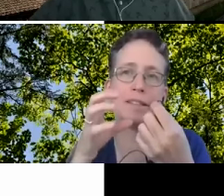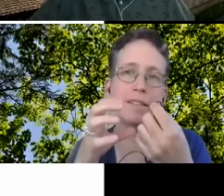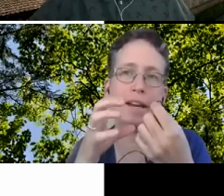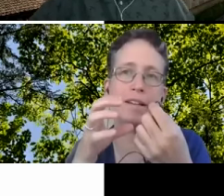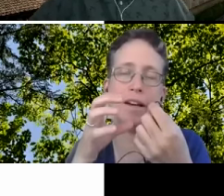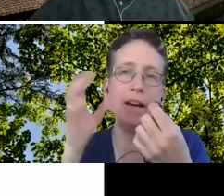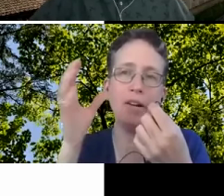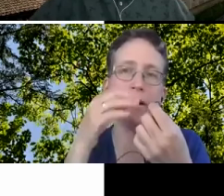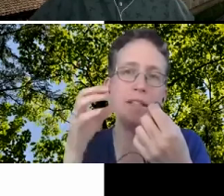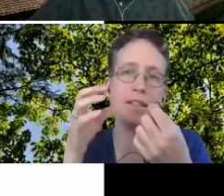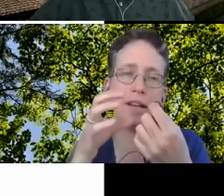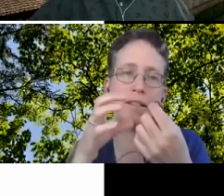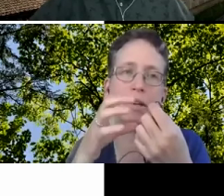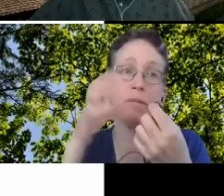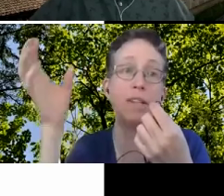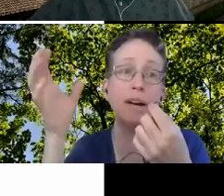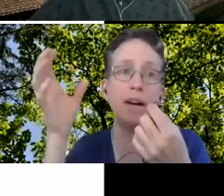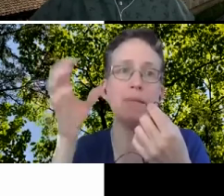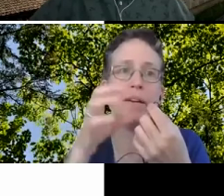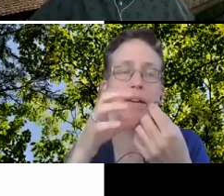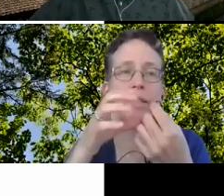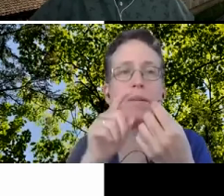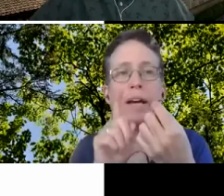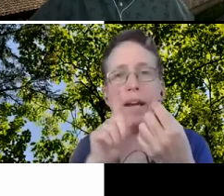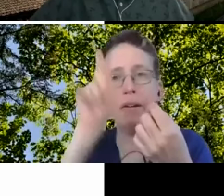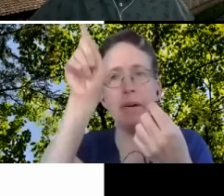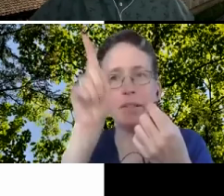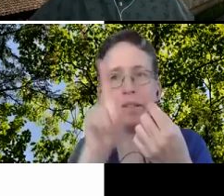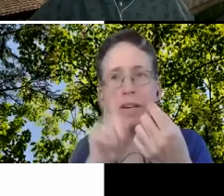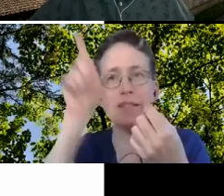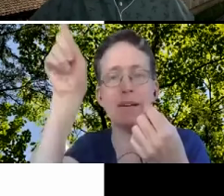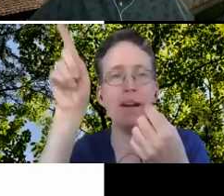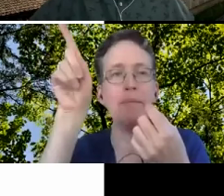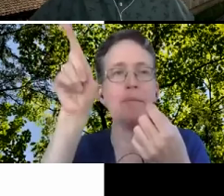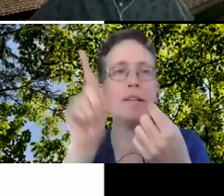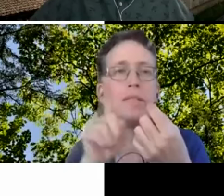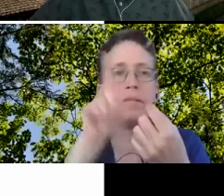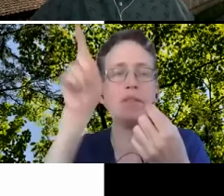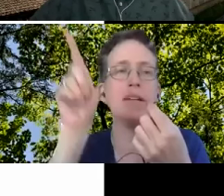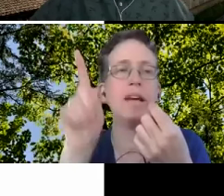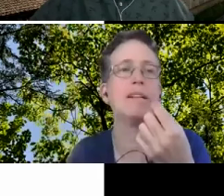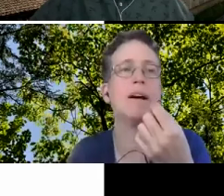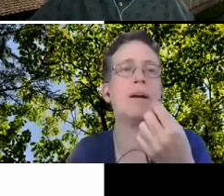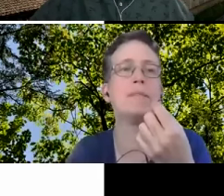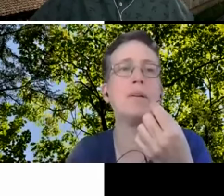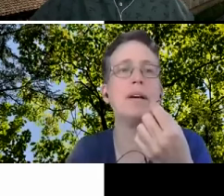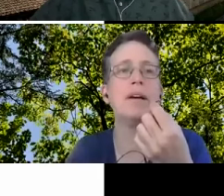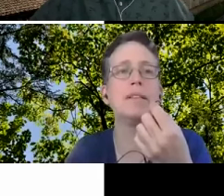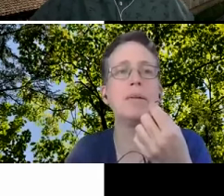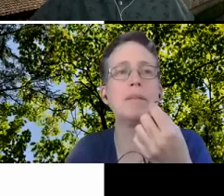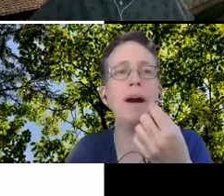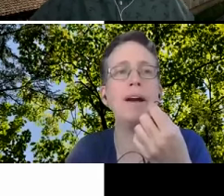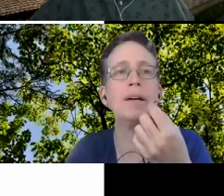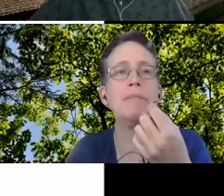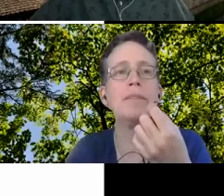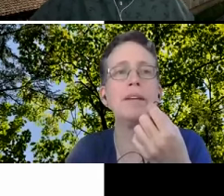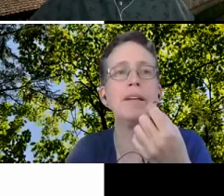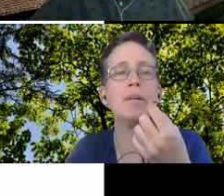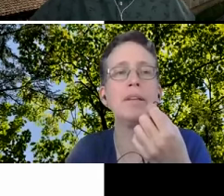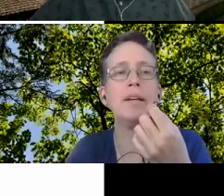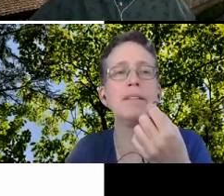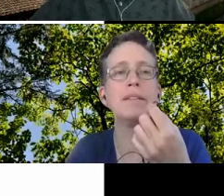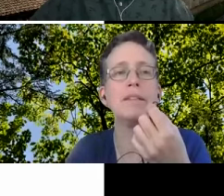this site, at all of these sites over time? So that arrow is time, is sort of indicating time. So at the bottom,